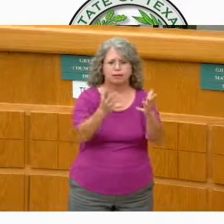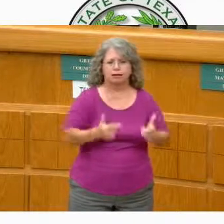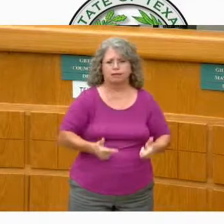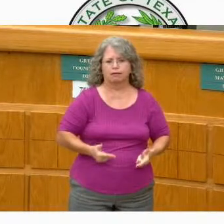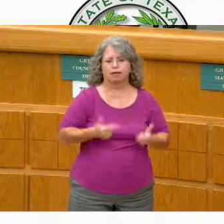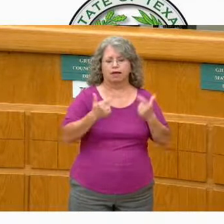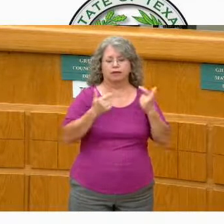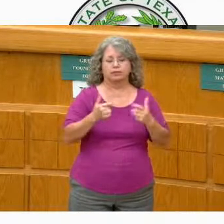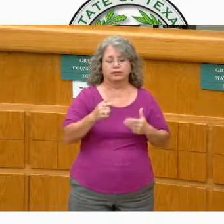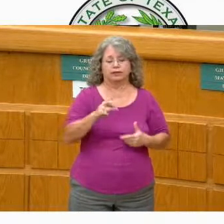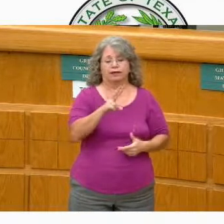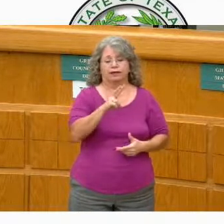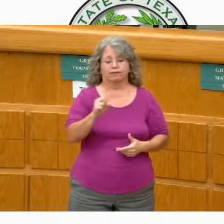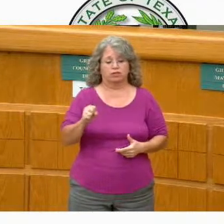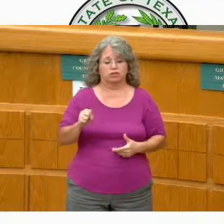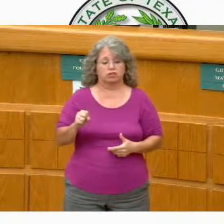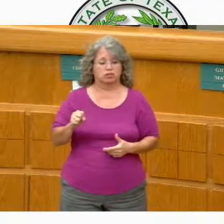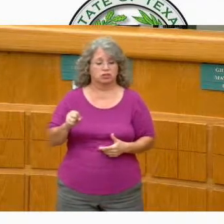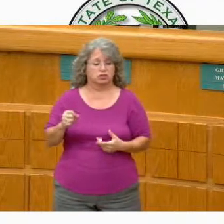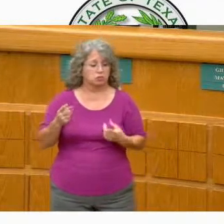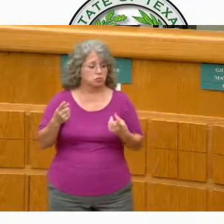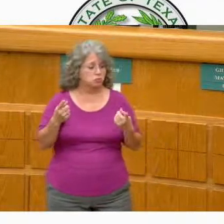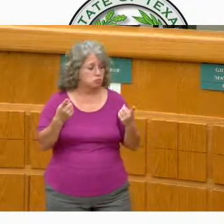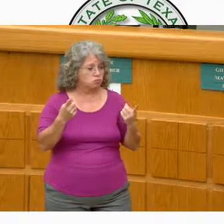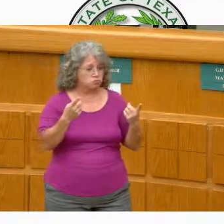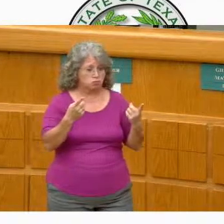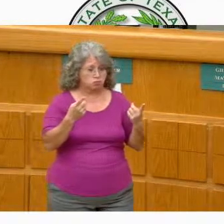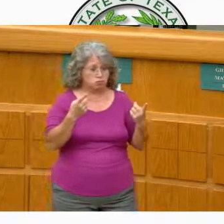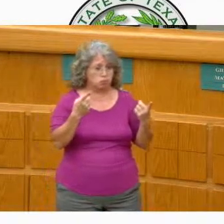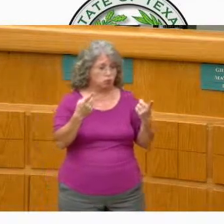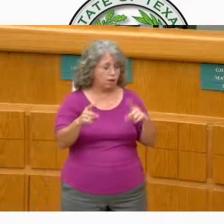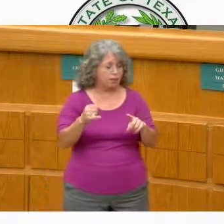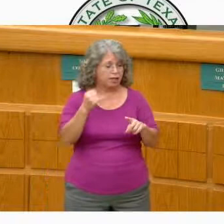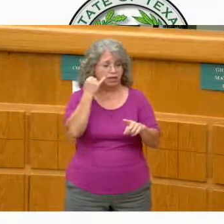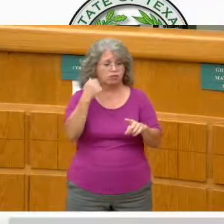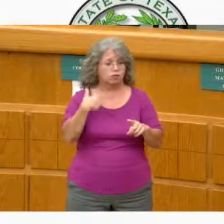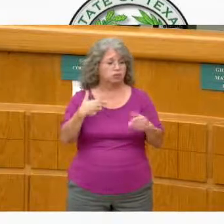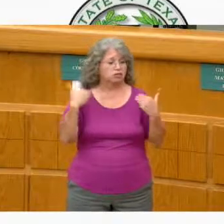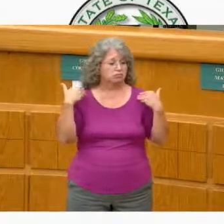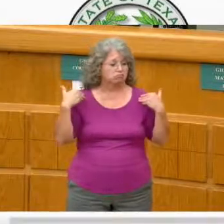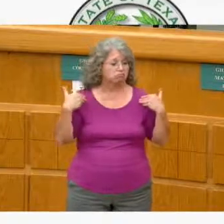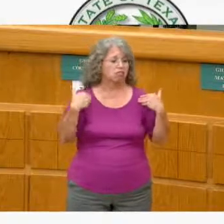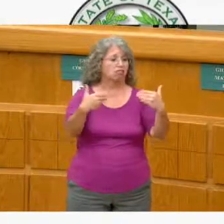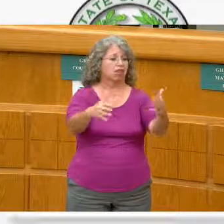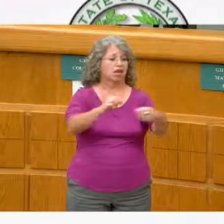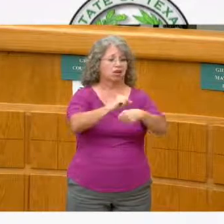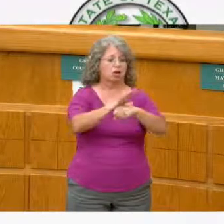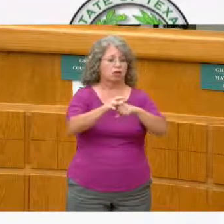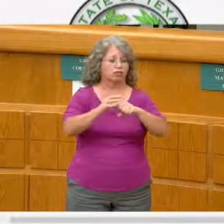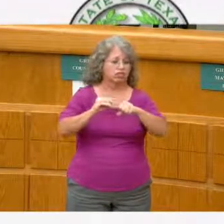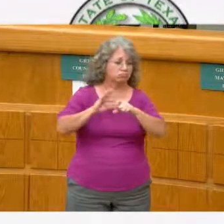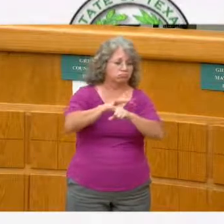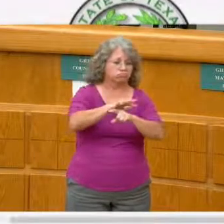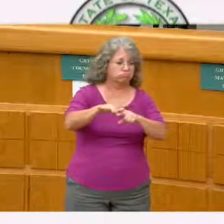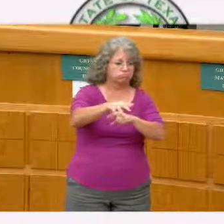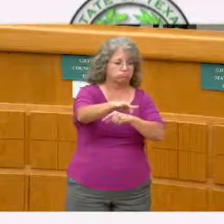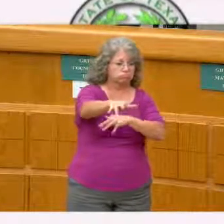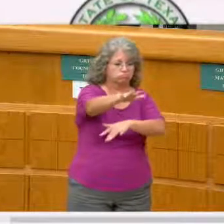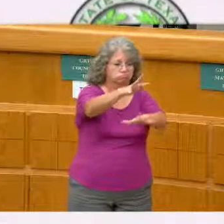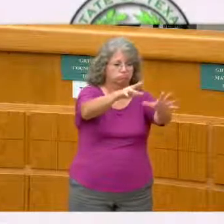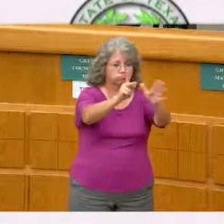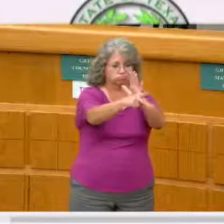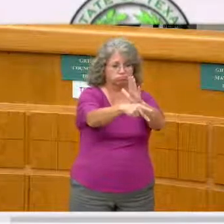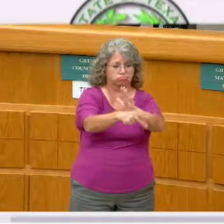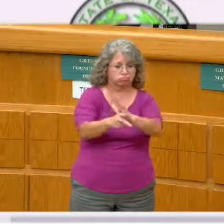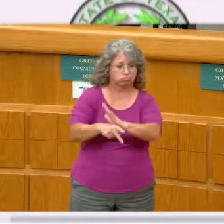number of lives over what would happen if we allowed COVID to rip through the population or do what Sweden's trying to do,